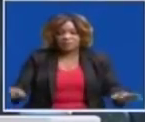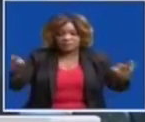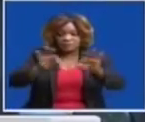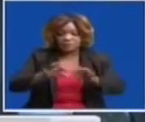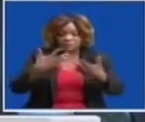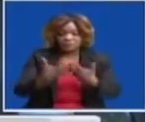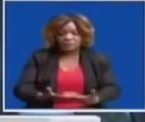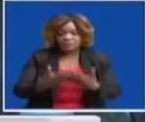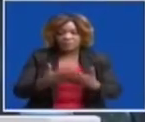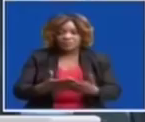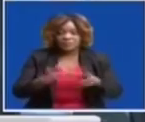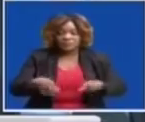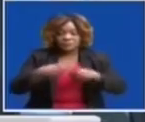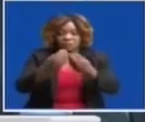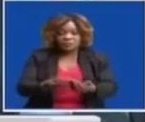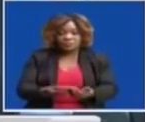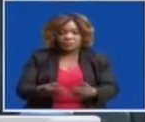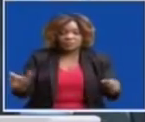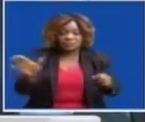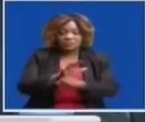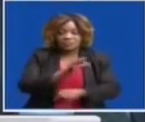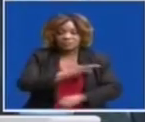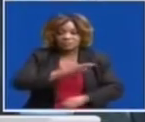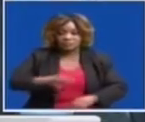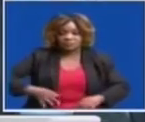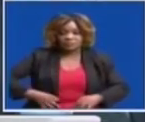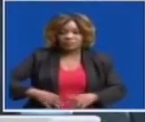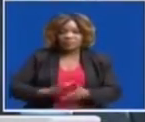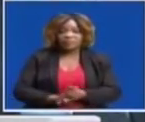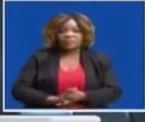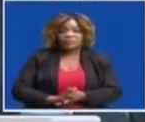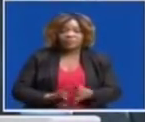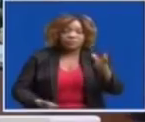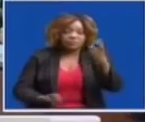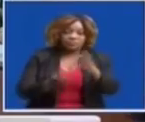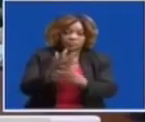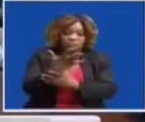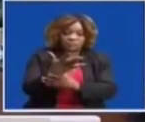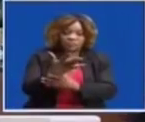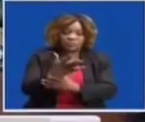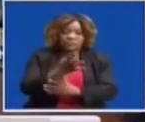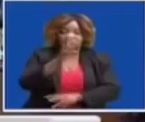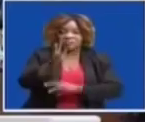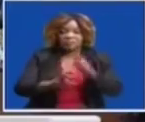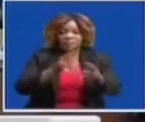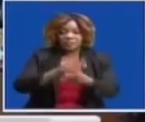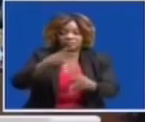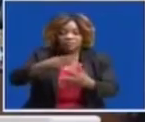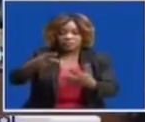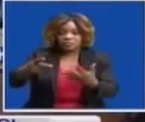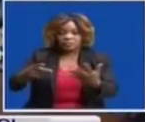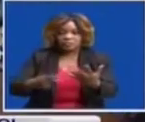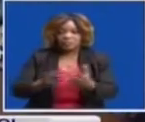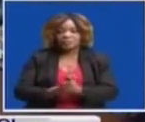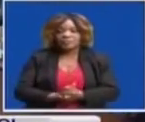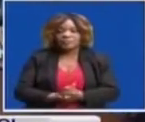provides essential food and nutrition to the growing world population. It also provides the cheapest source of animal